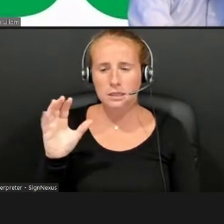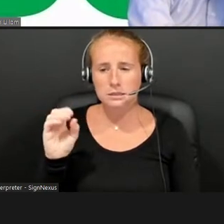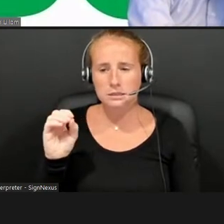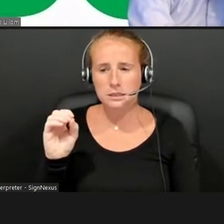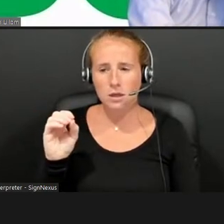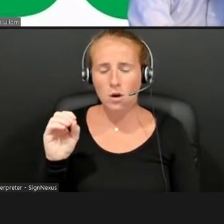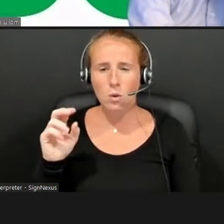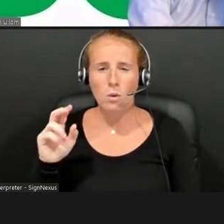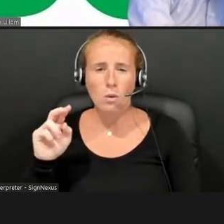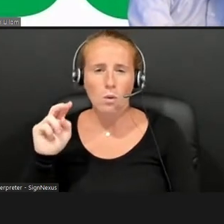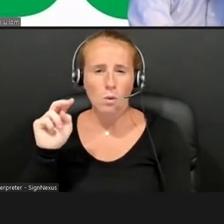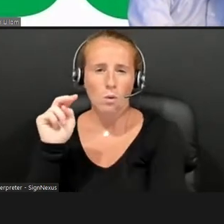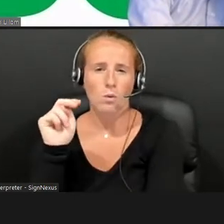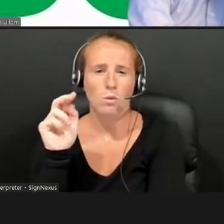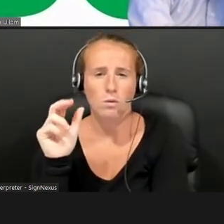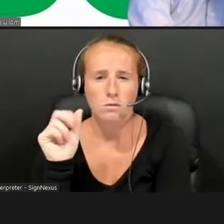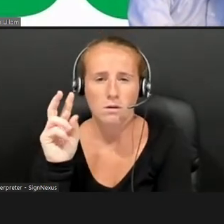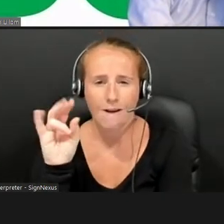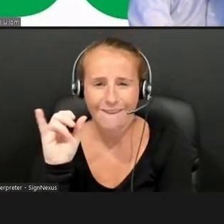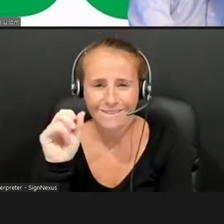nevina Kasich